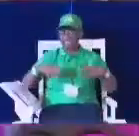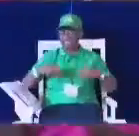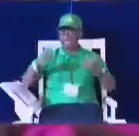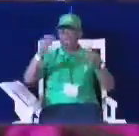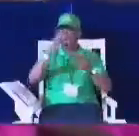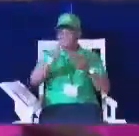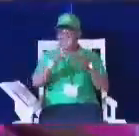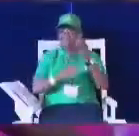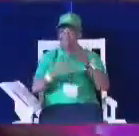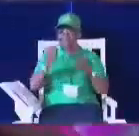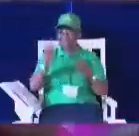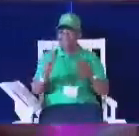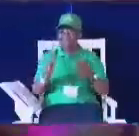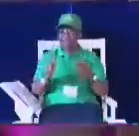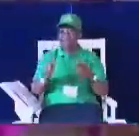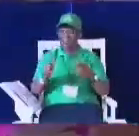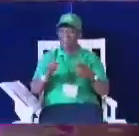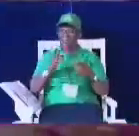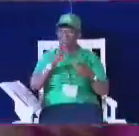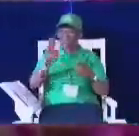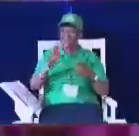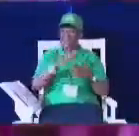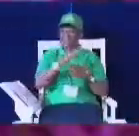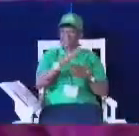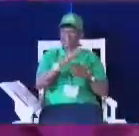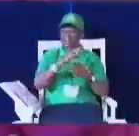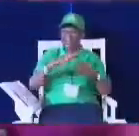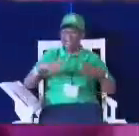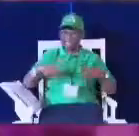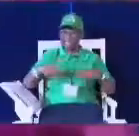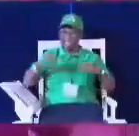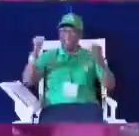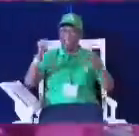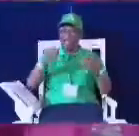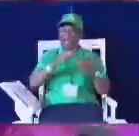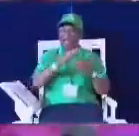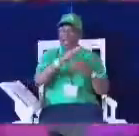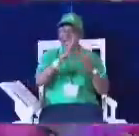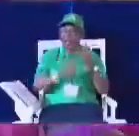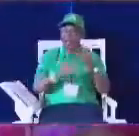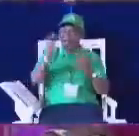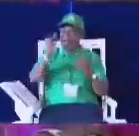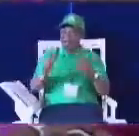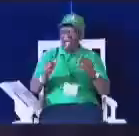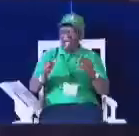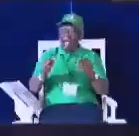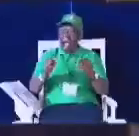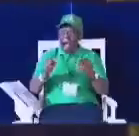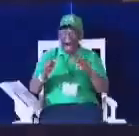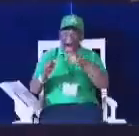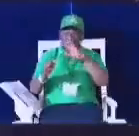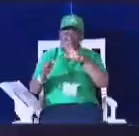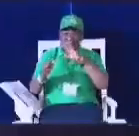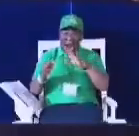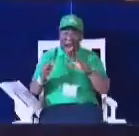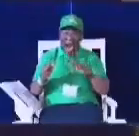completely whole. In the mighty name of Jesus, Adeboye, I command